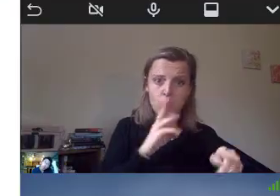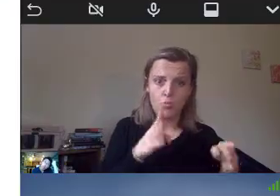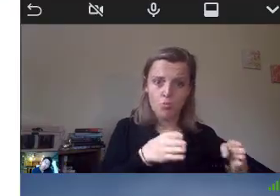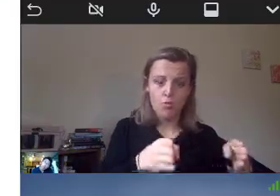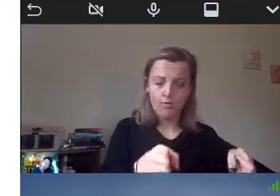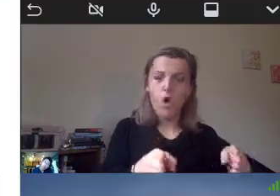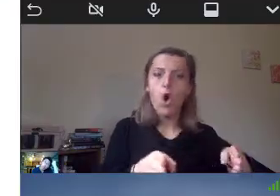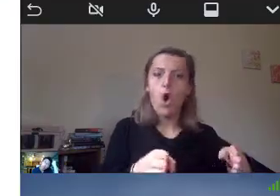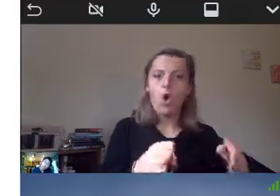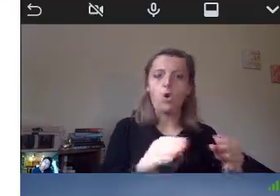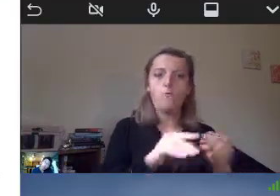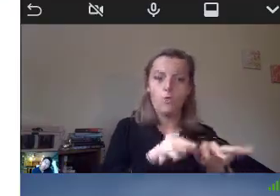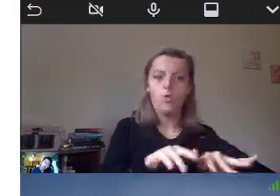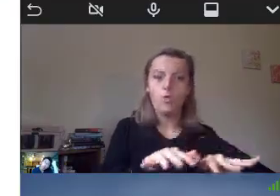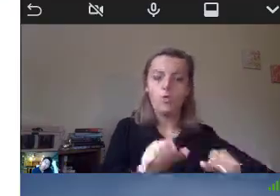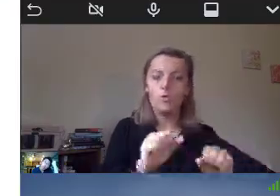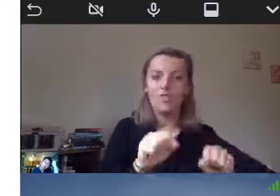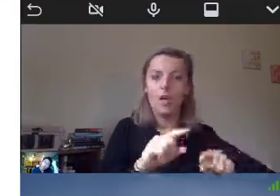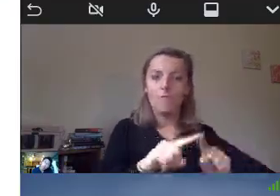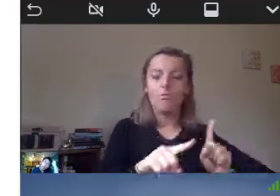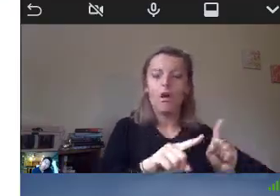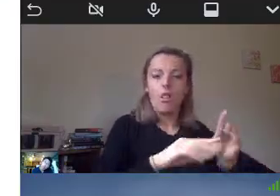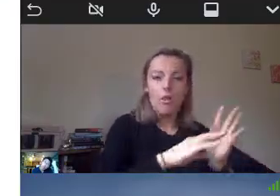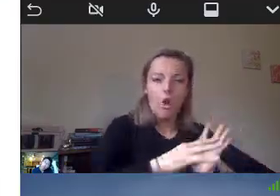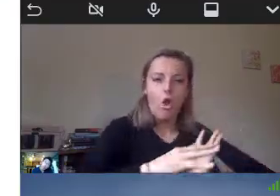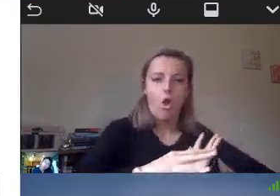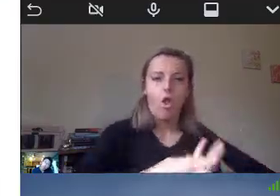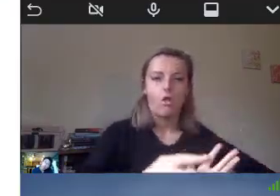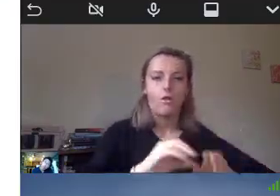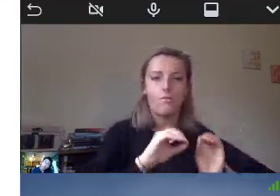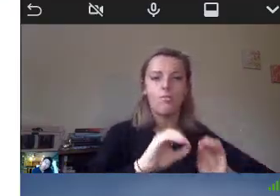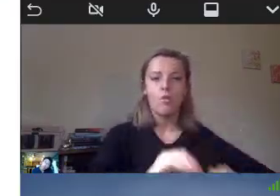flow. So advection is movement with the flow.